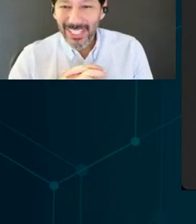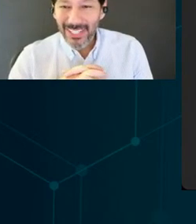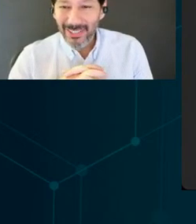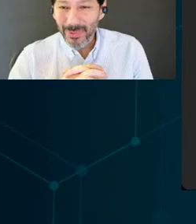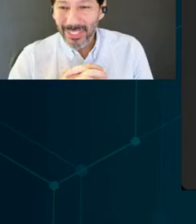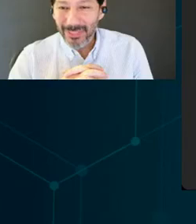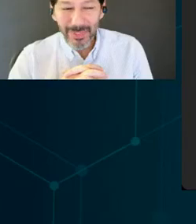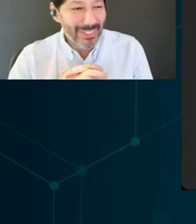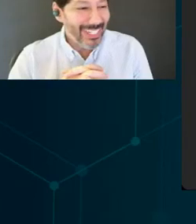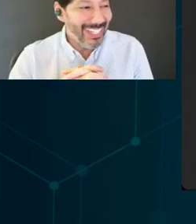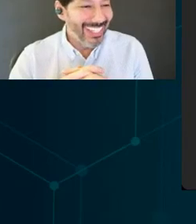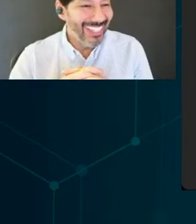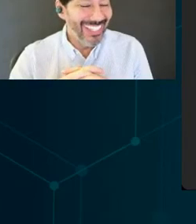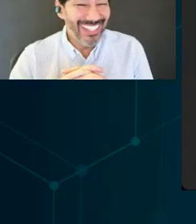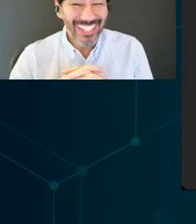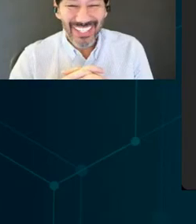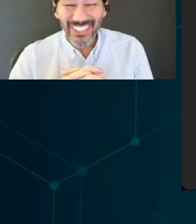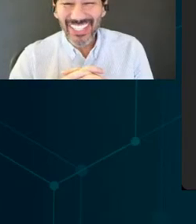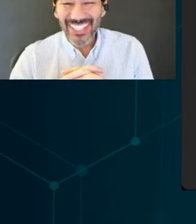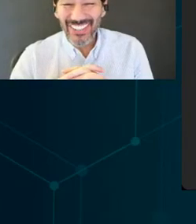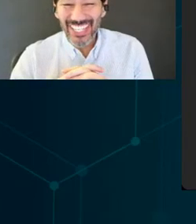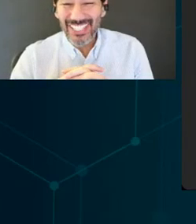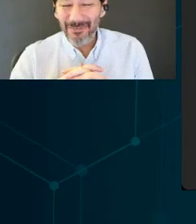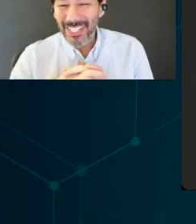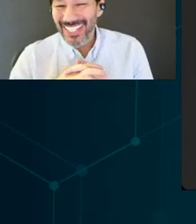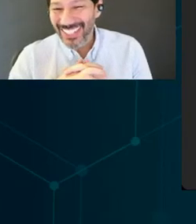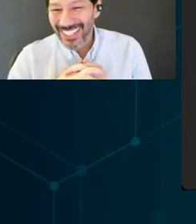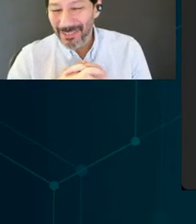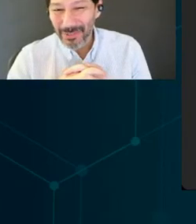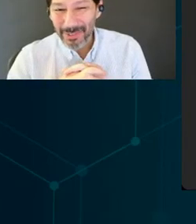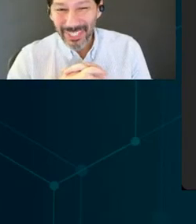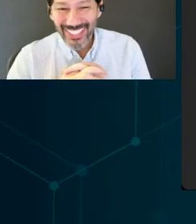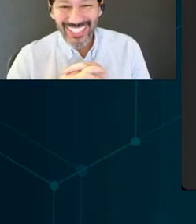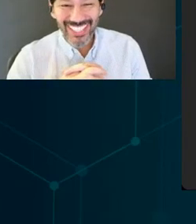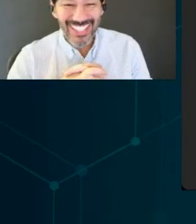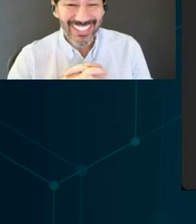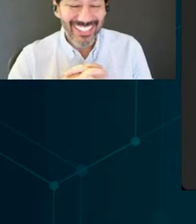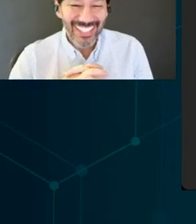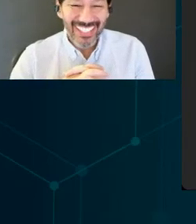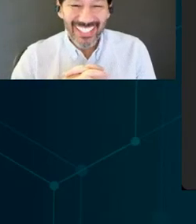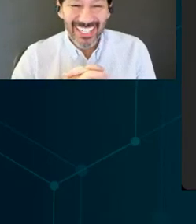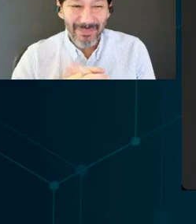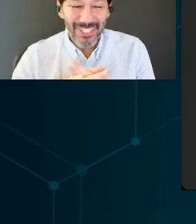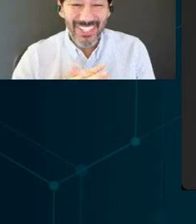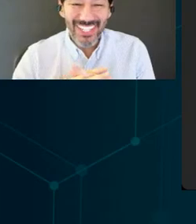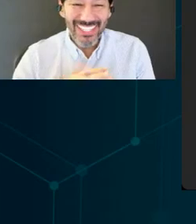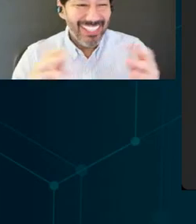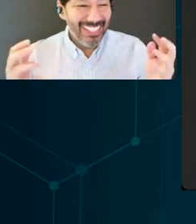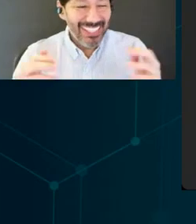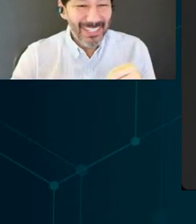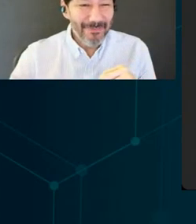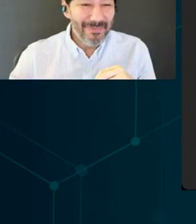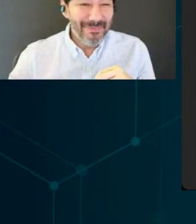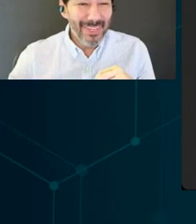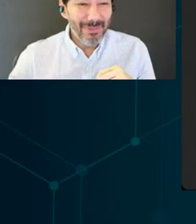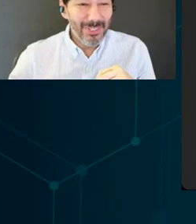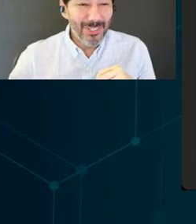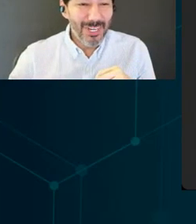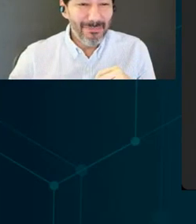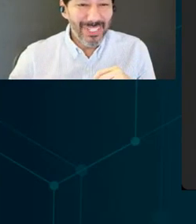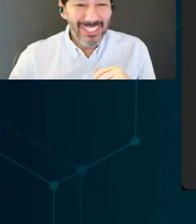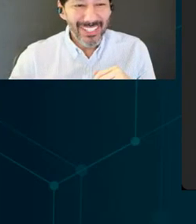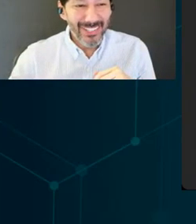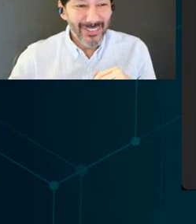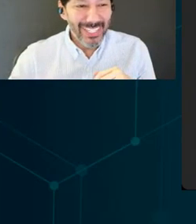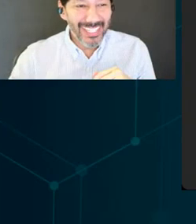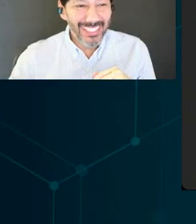in many ways, you know, we're we're illustrating some of the issues that we will be going into. But John, maybe we